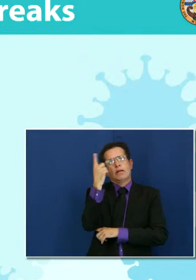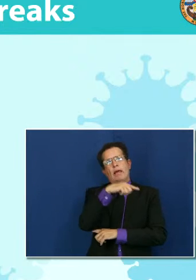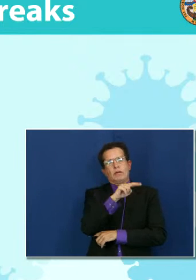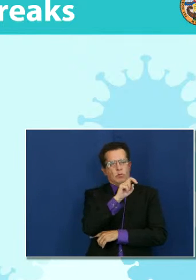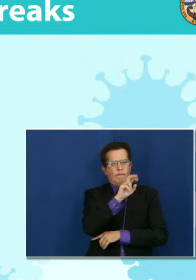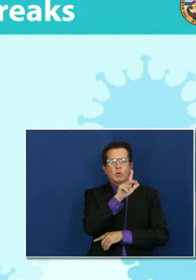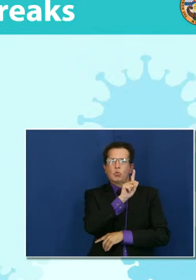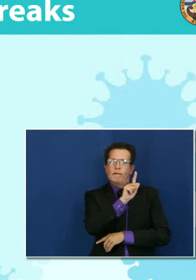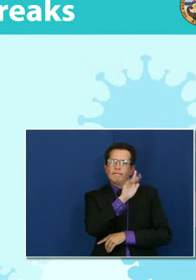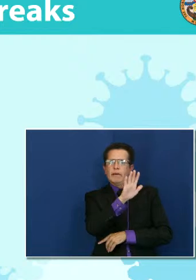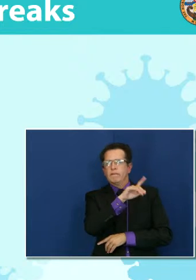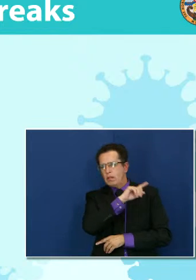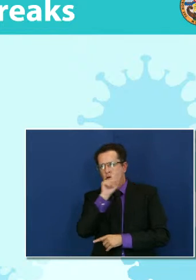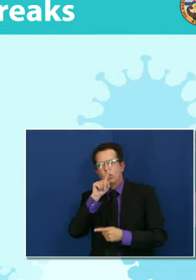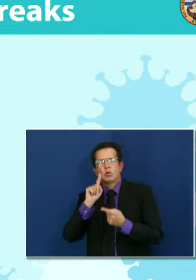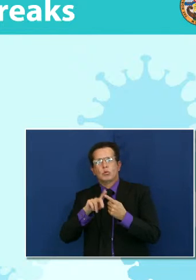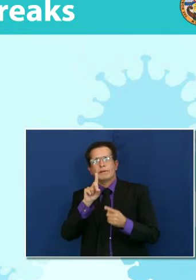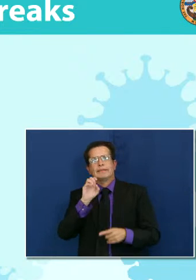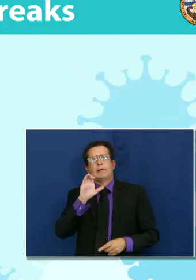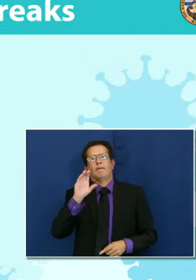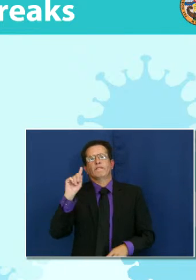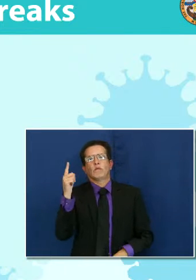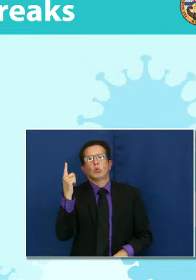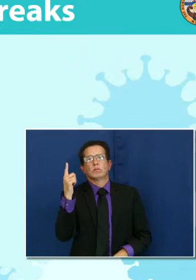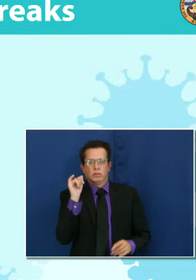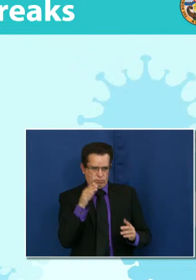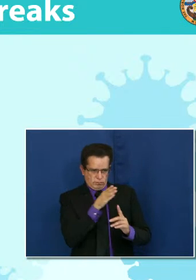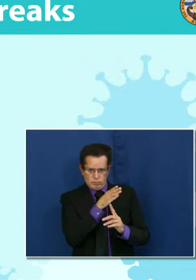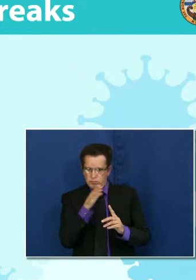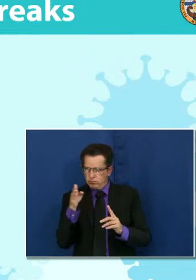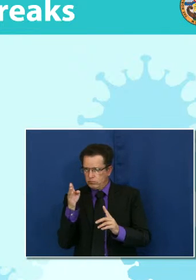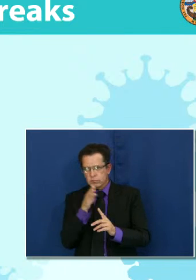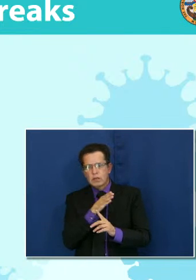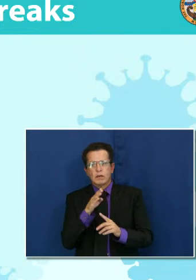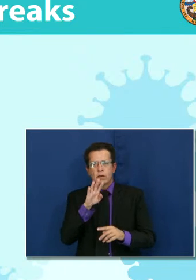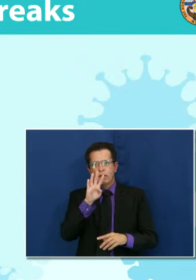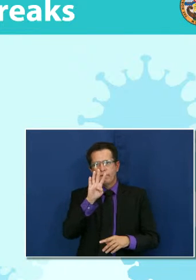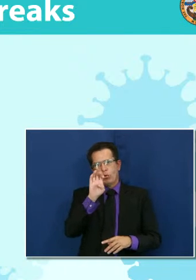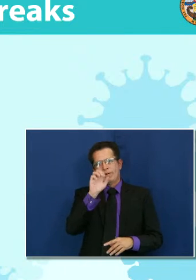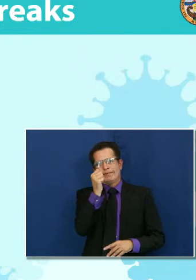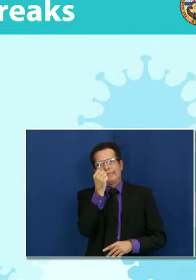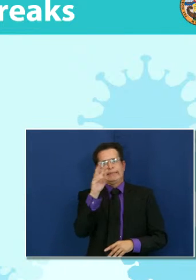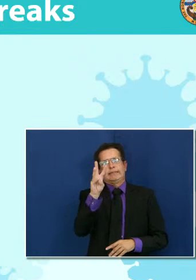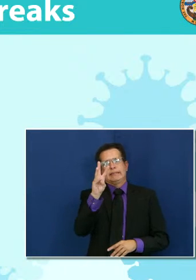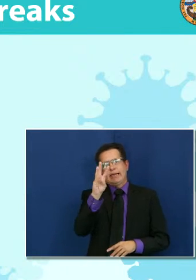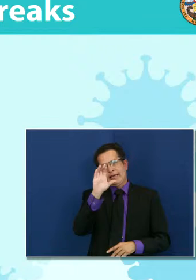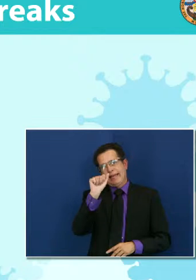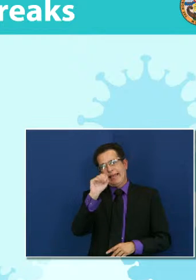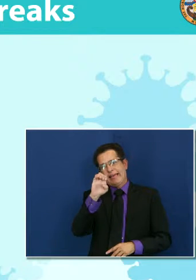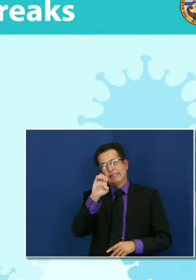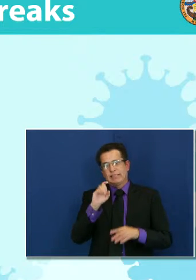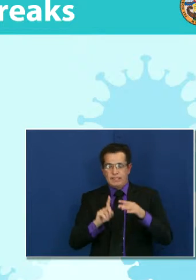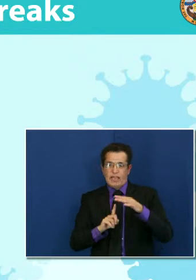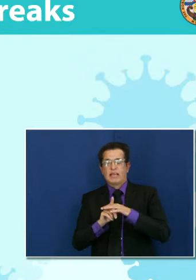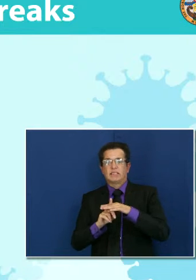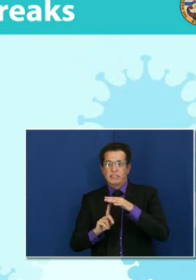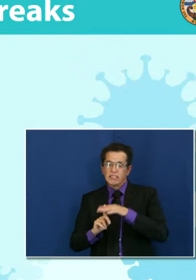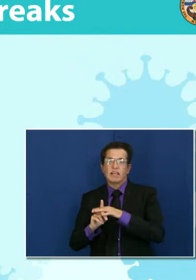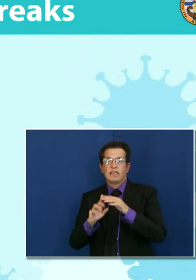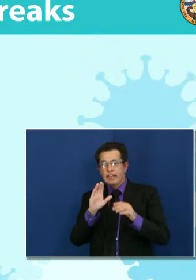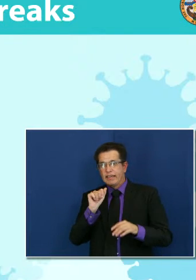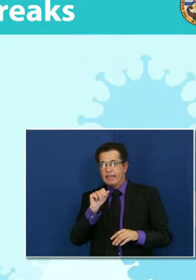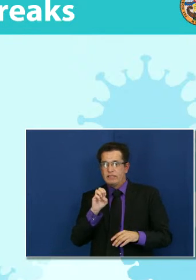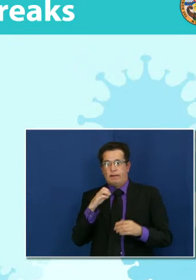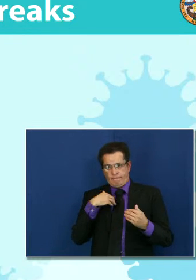25th to December 1st. And this represents a total of 416 cases. Now, there have been